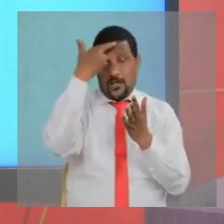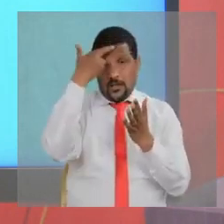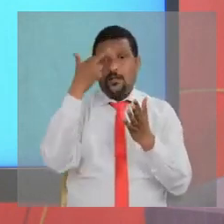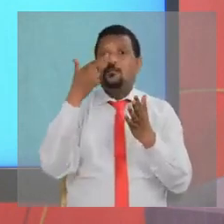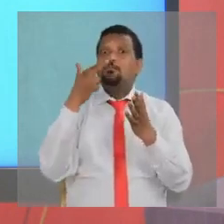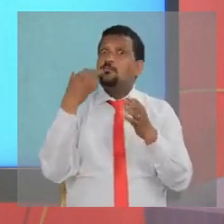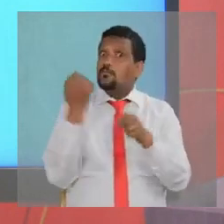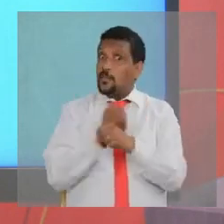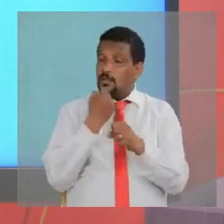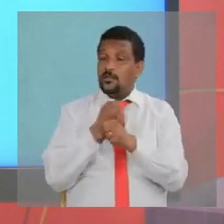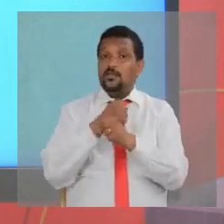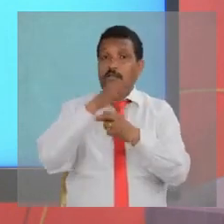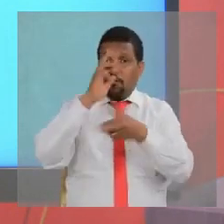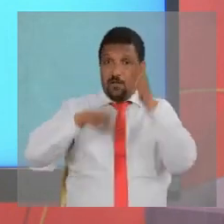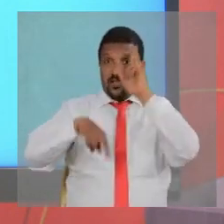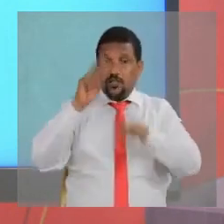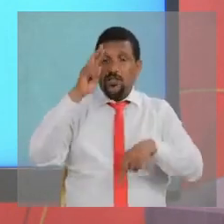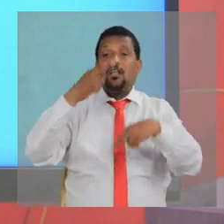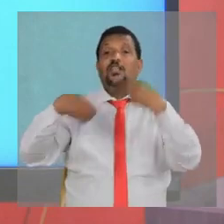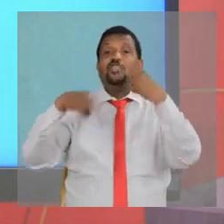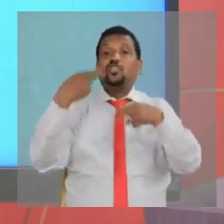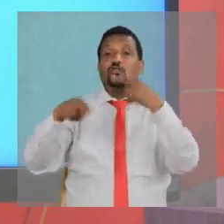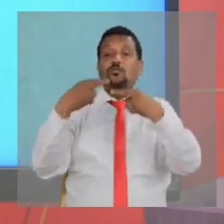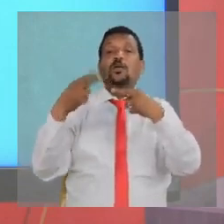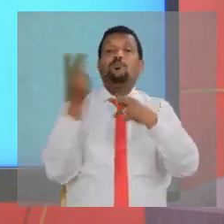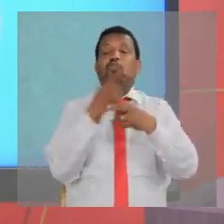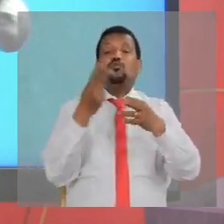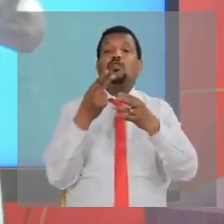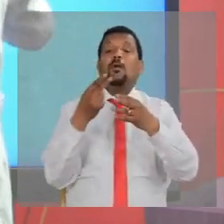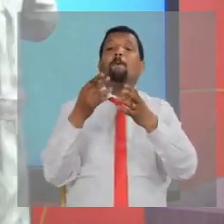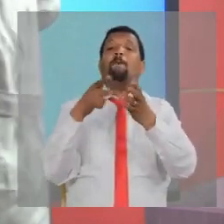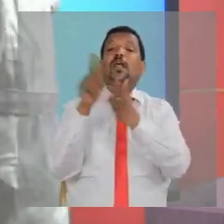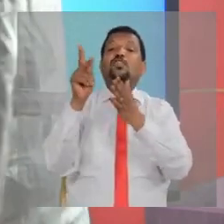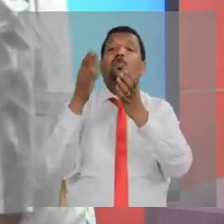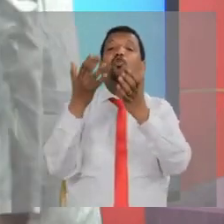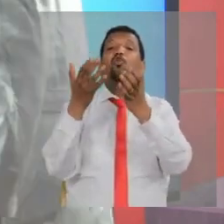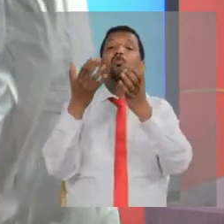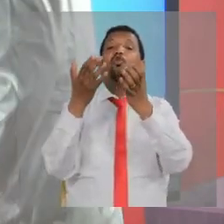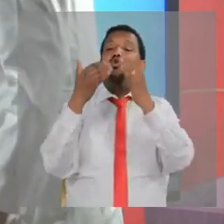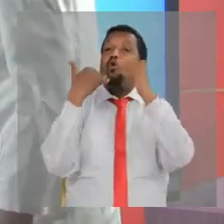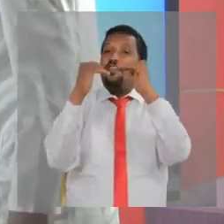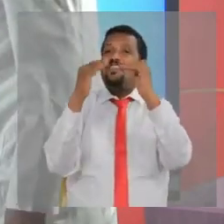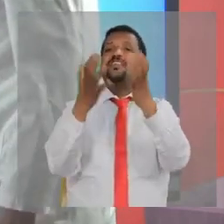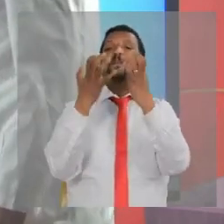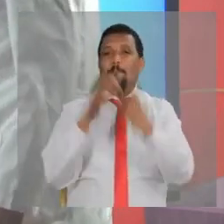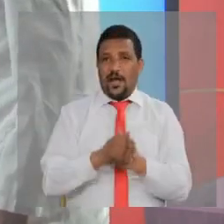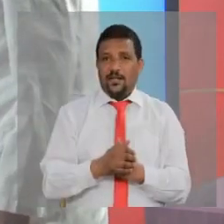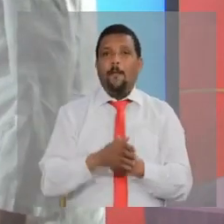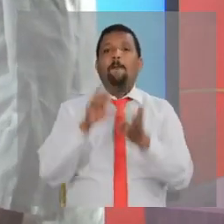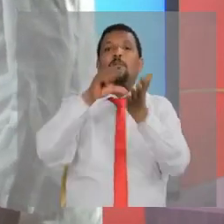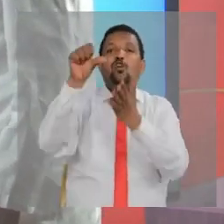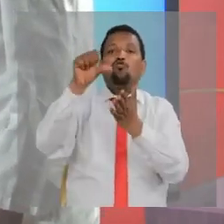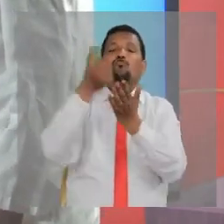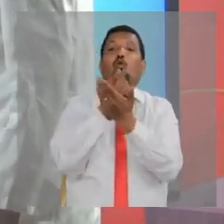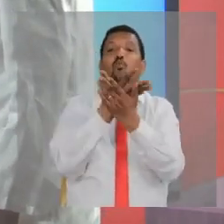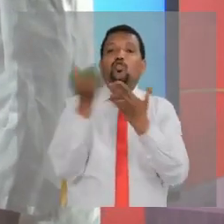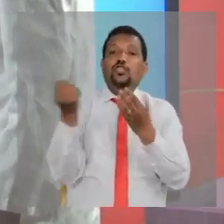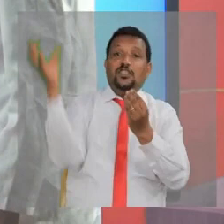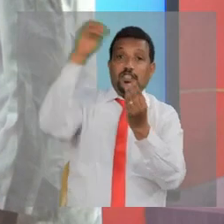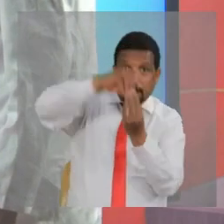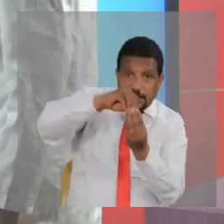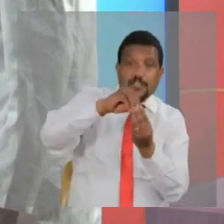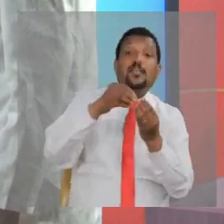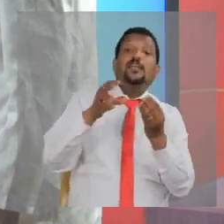makes an inverse relationship between price and quantity demanded. That means As price of a commodity